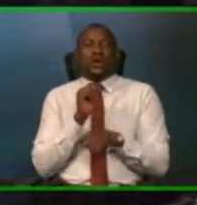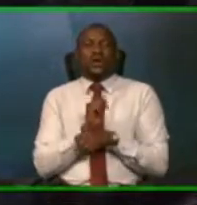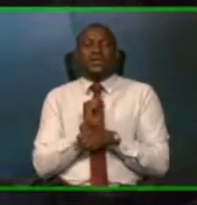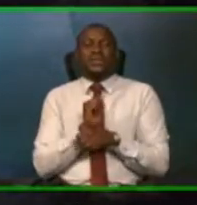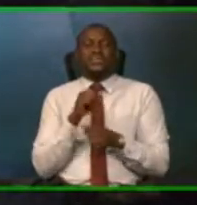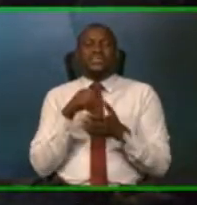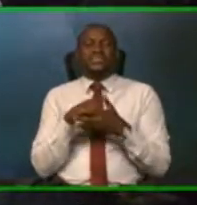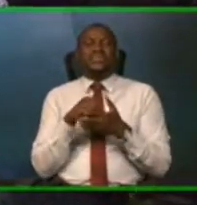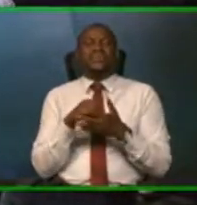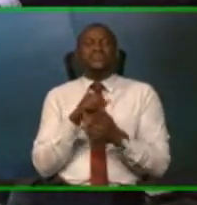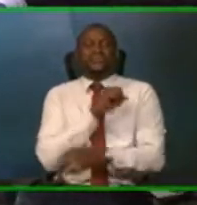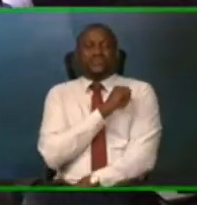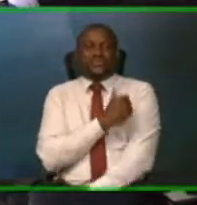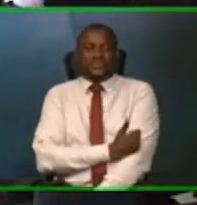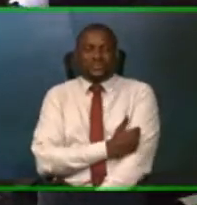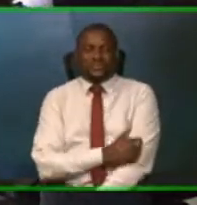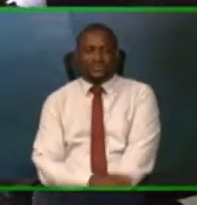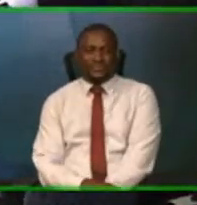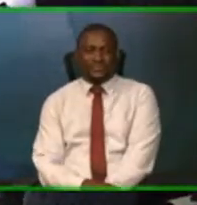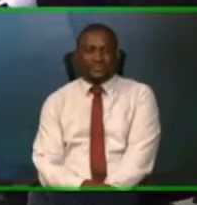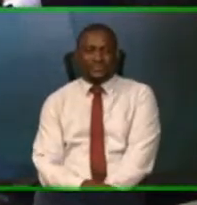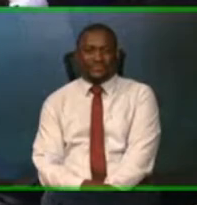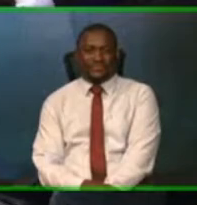empowers us to walk in authority.